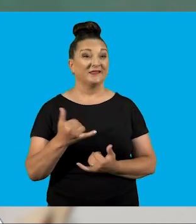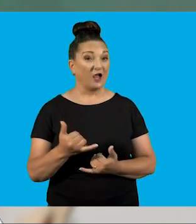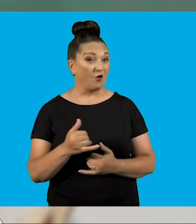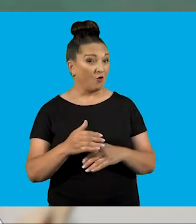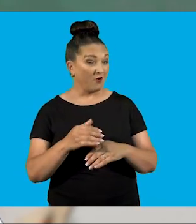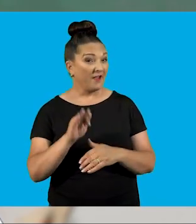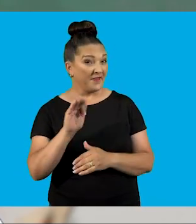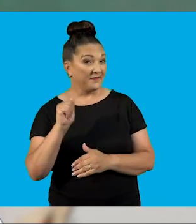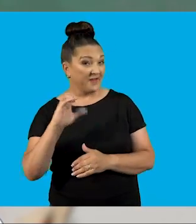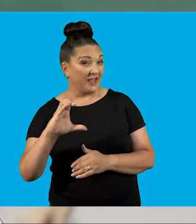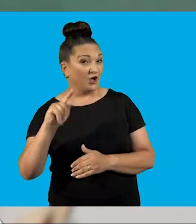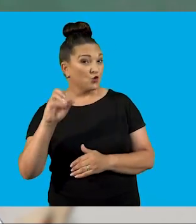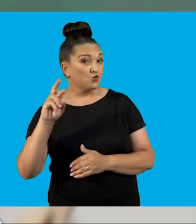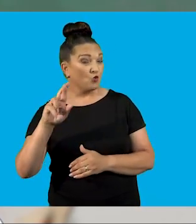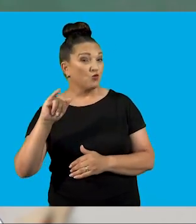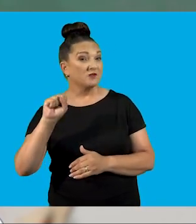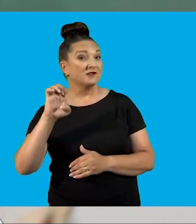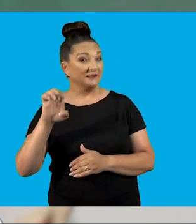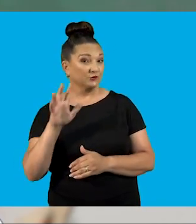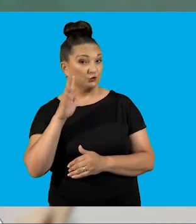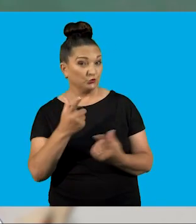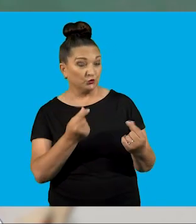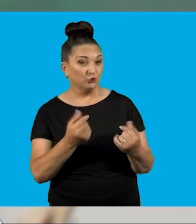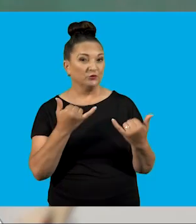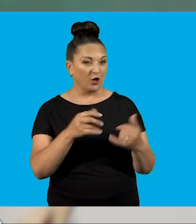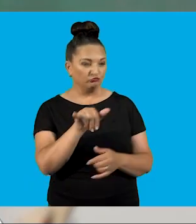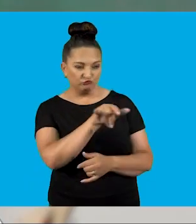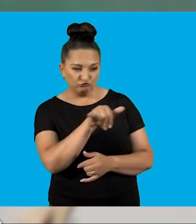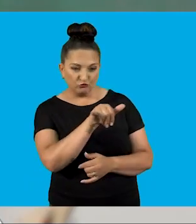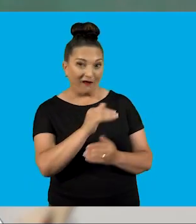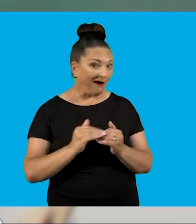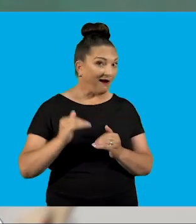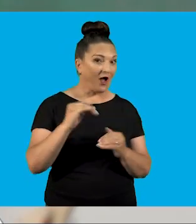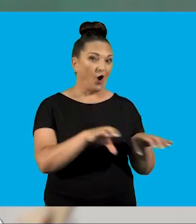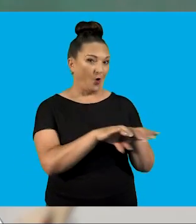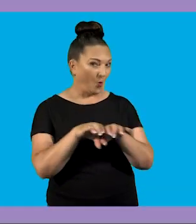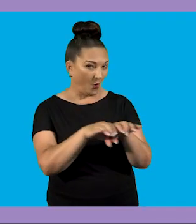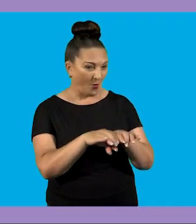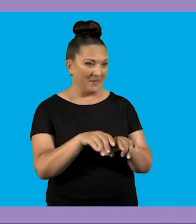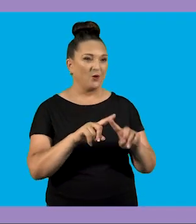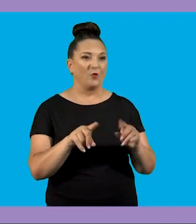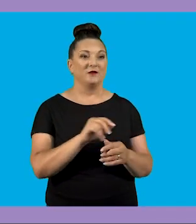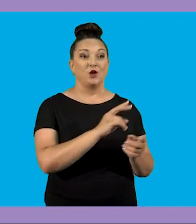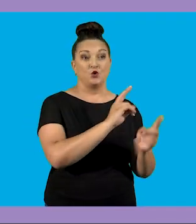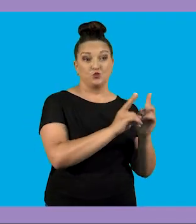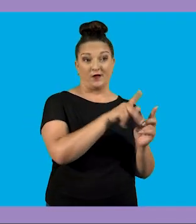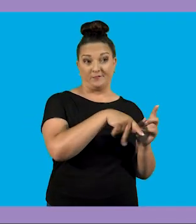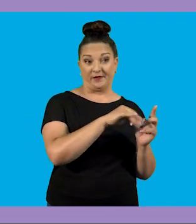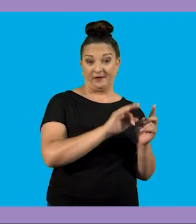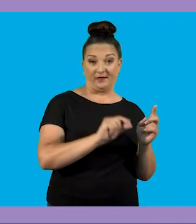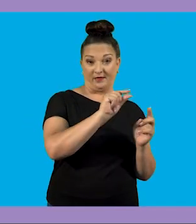at another one where we are going to factorize by finding that highest common factor. So the next one that we've been given there